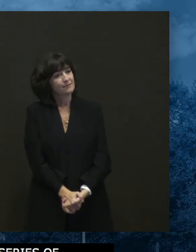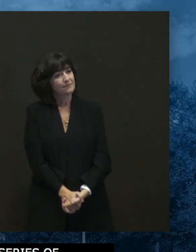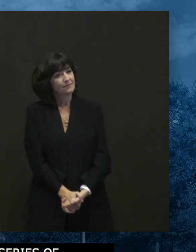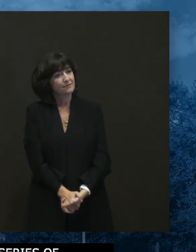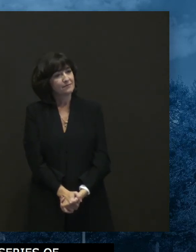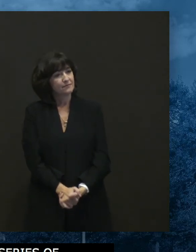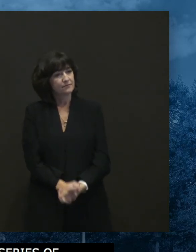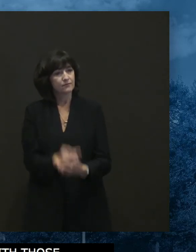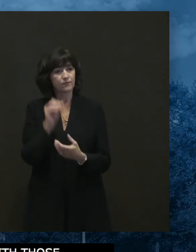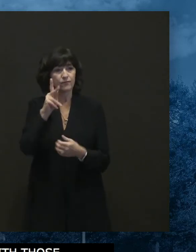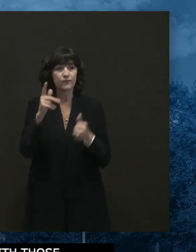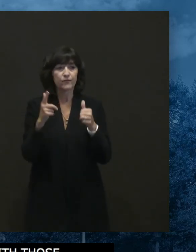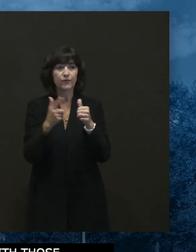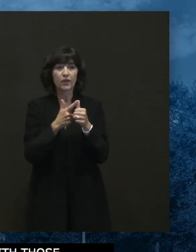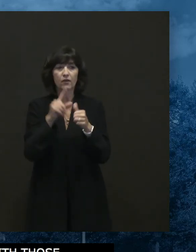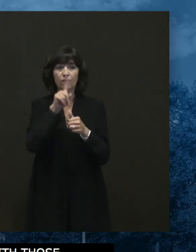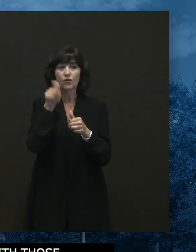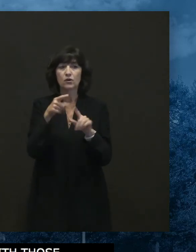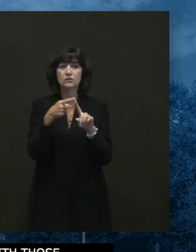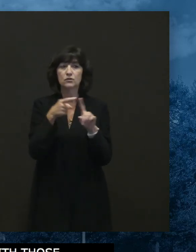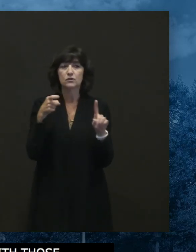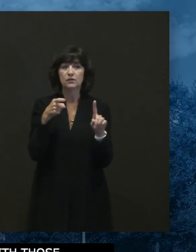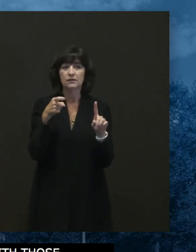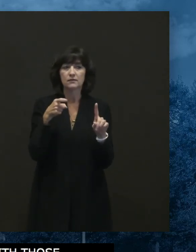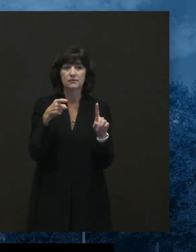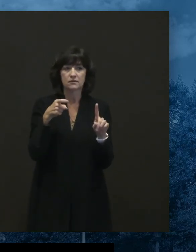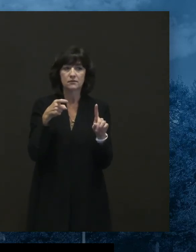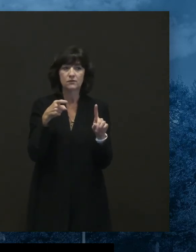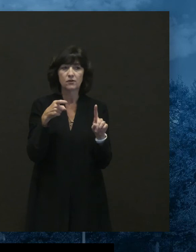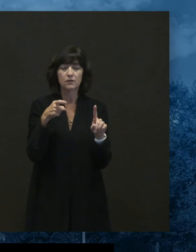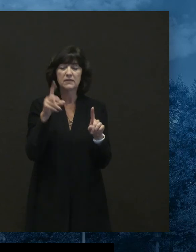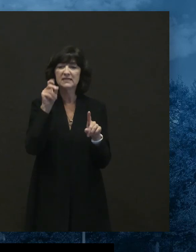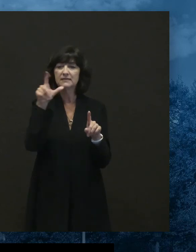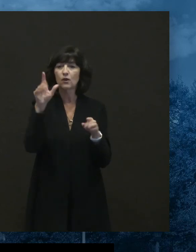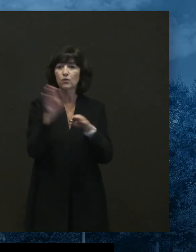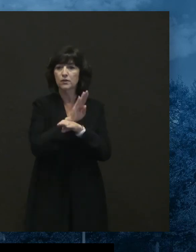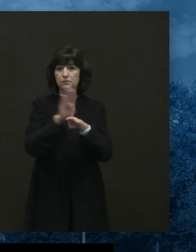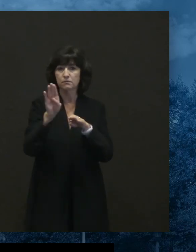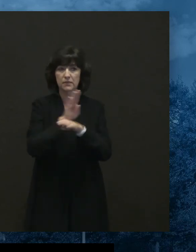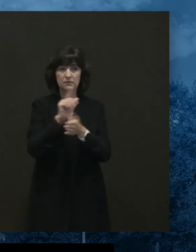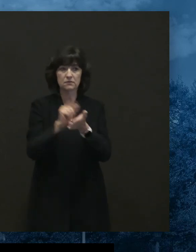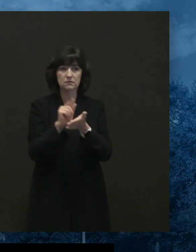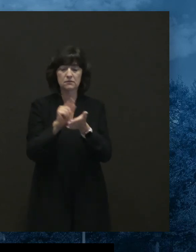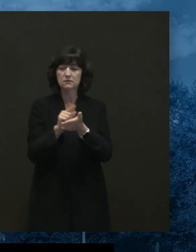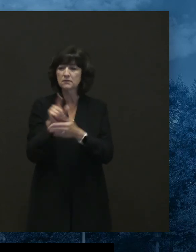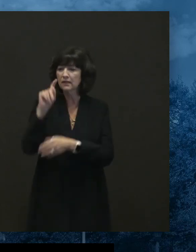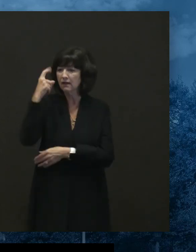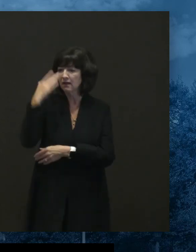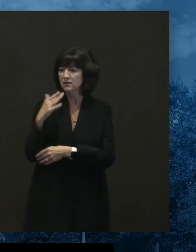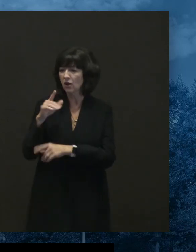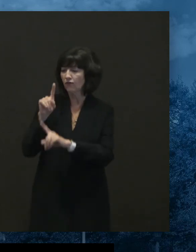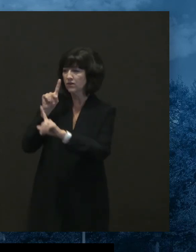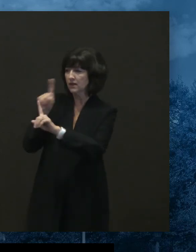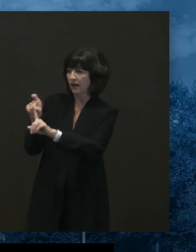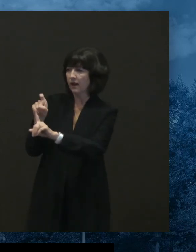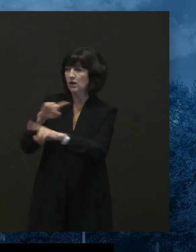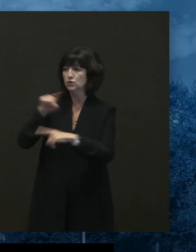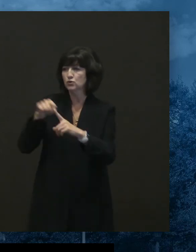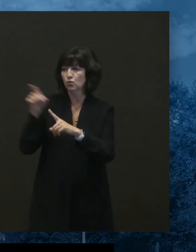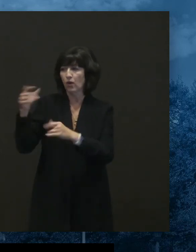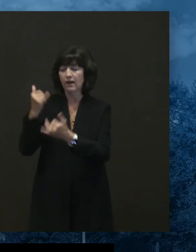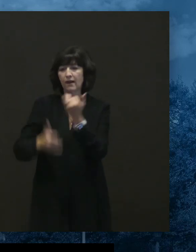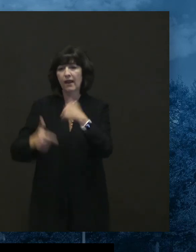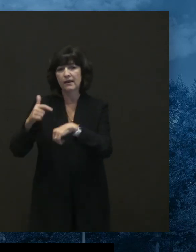All right, the first question is from Katie Tabling at Delaware Business Times. Governor, when was the last time you were tested for COVID-19 and what